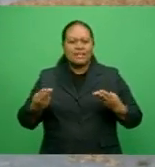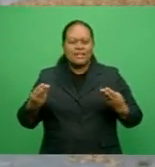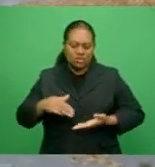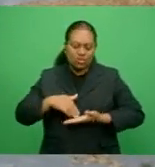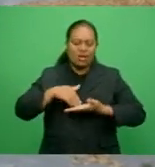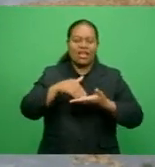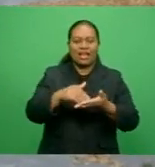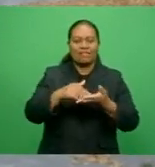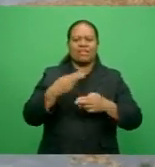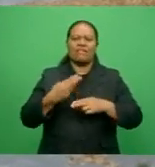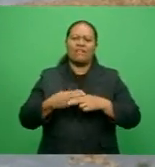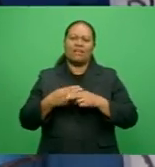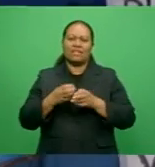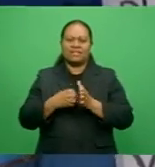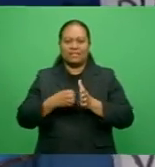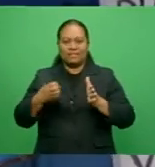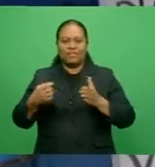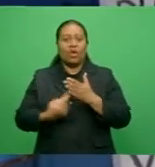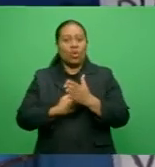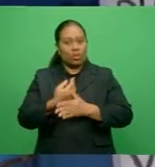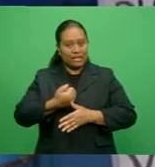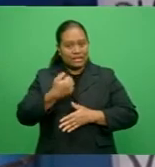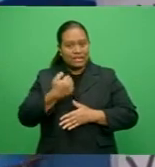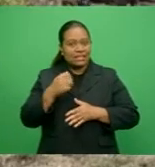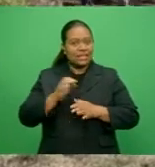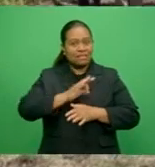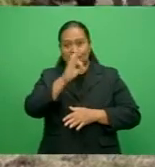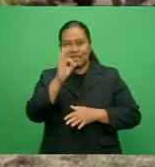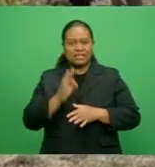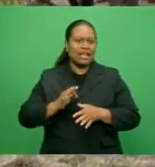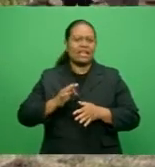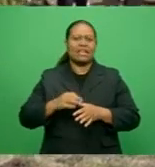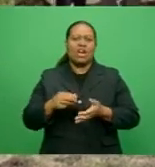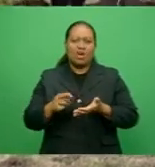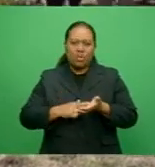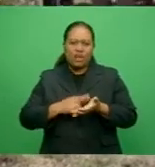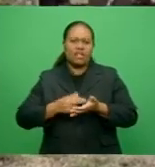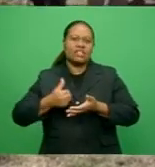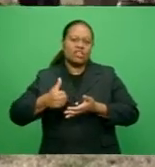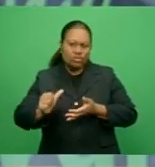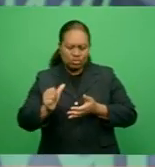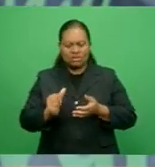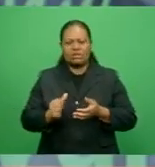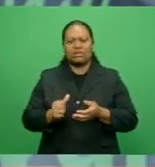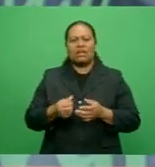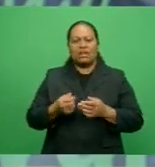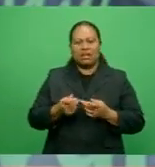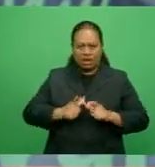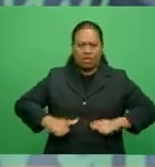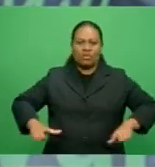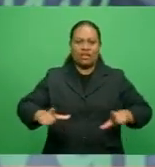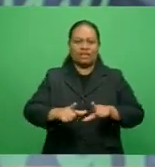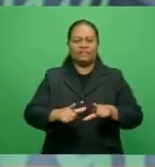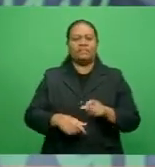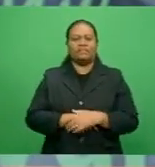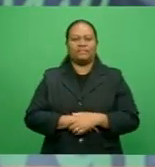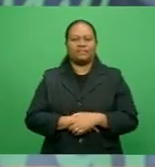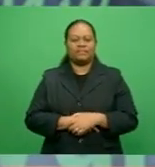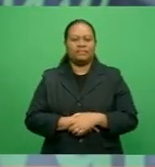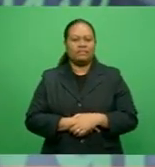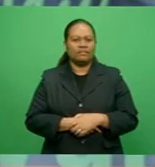farmers expand. Only 16% of the rice that is consumed annually is produced locally. So those who are at least growing